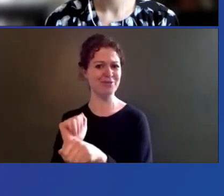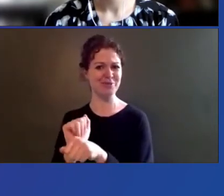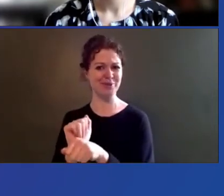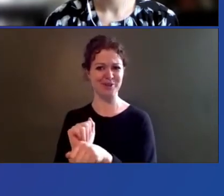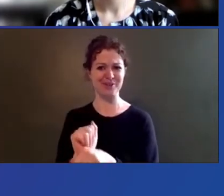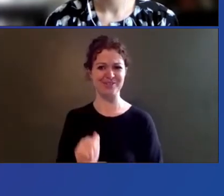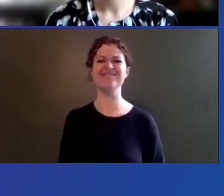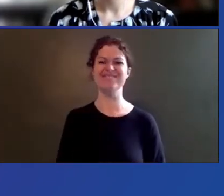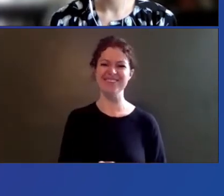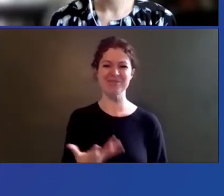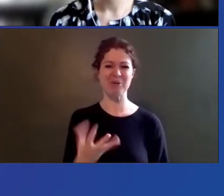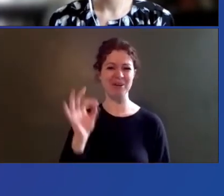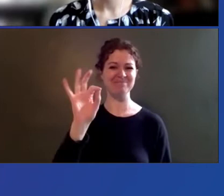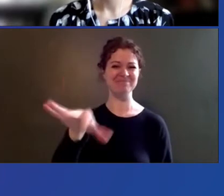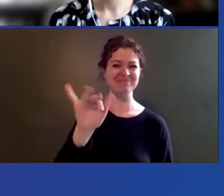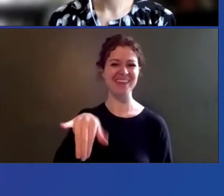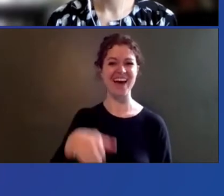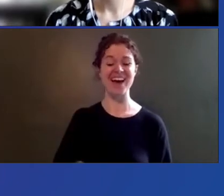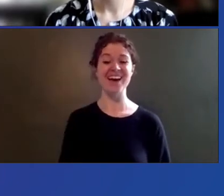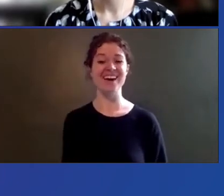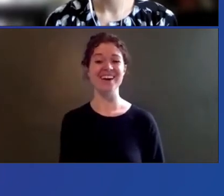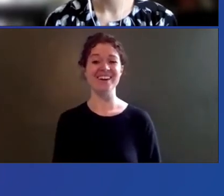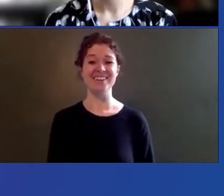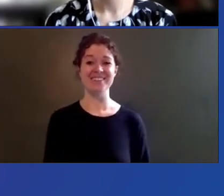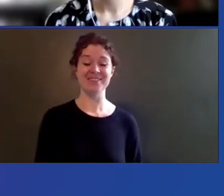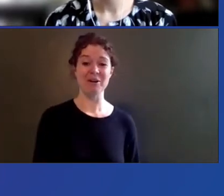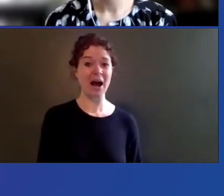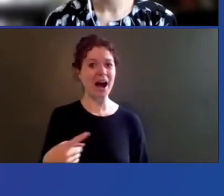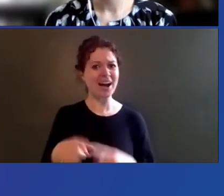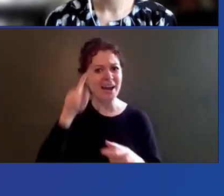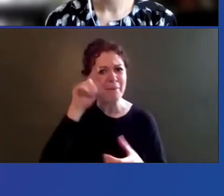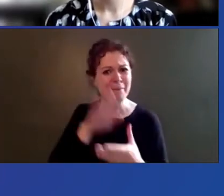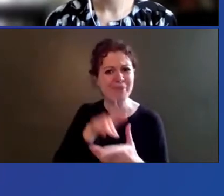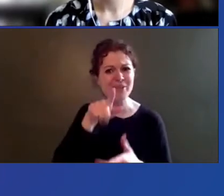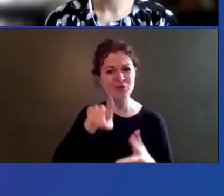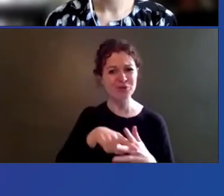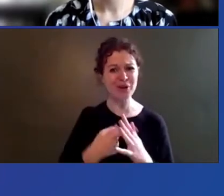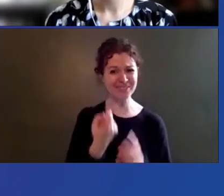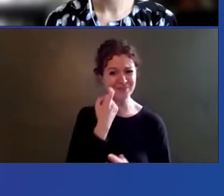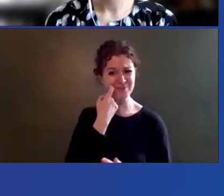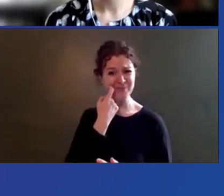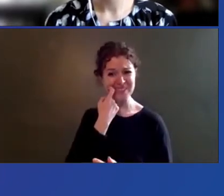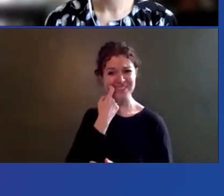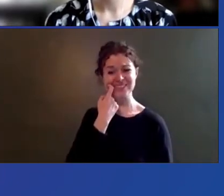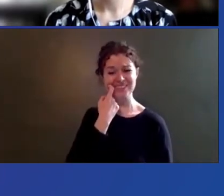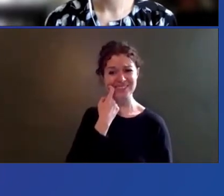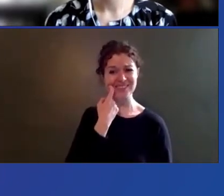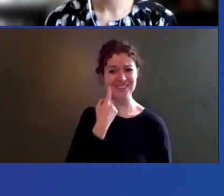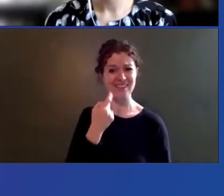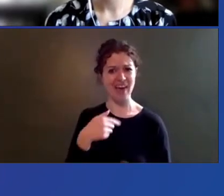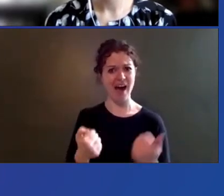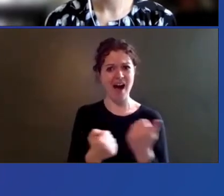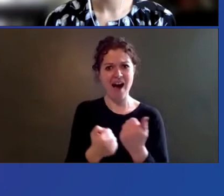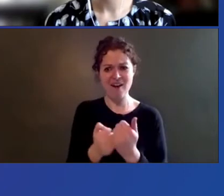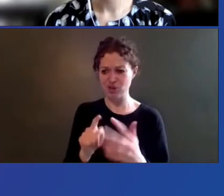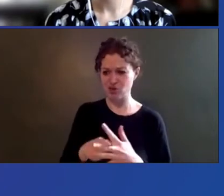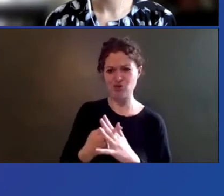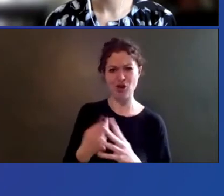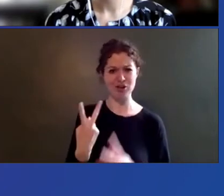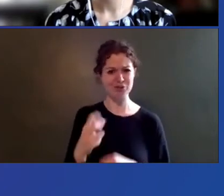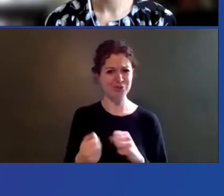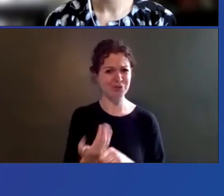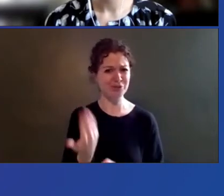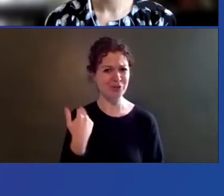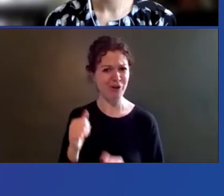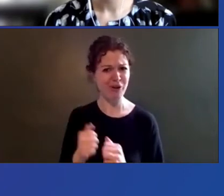to lift that up. And you certainly, I can't believe that it only started really for you the really advocacy coming to the fore in the pandemic, because I